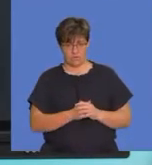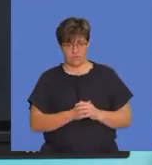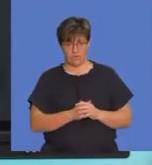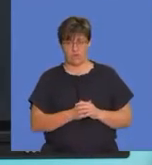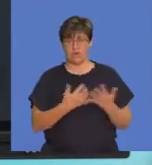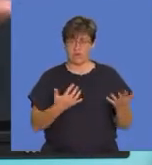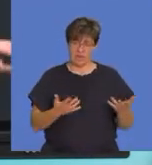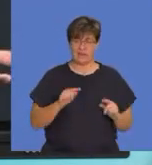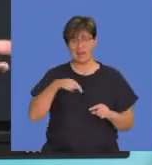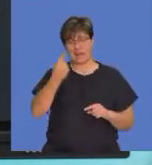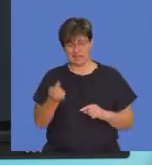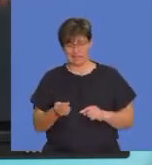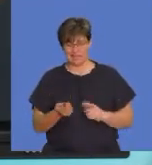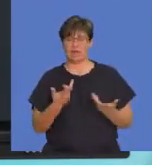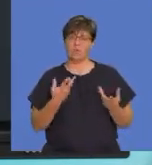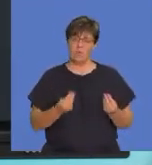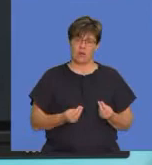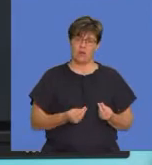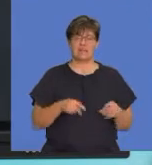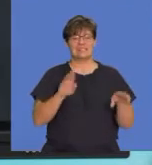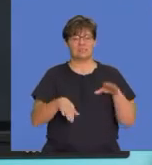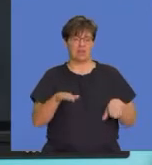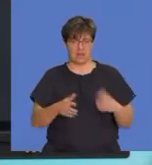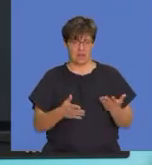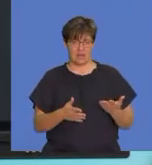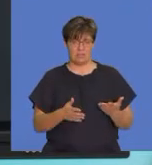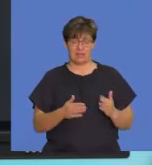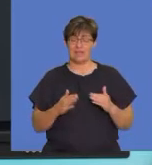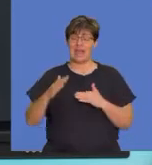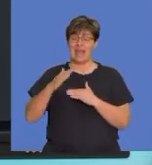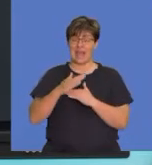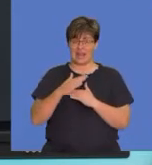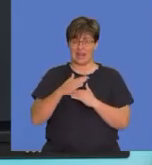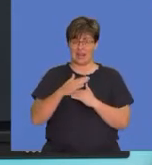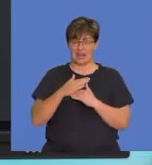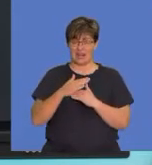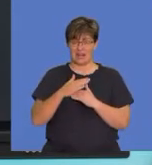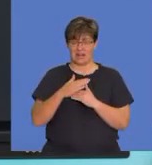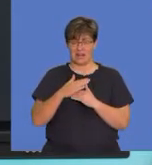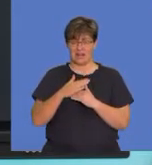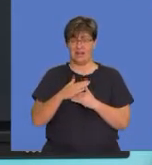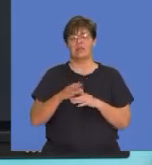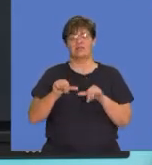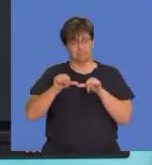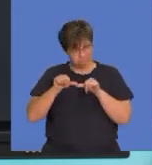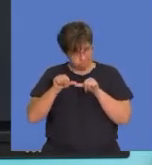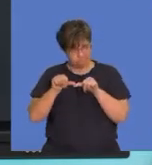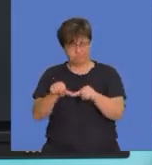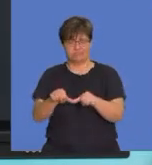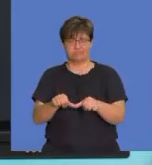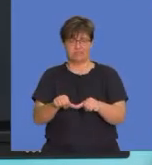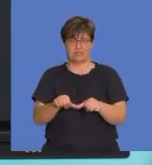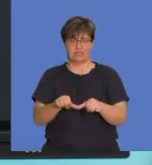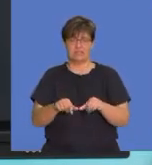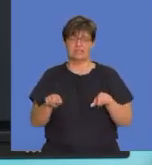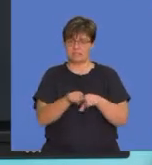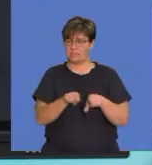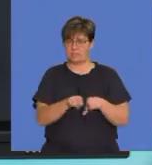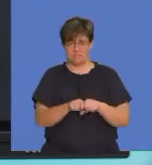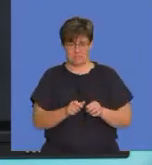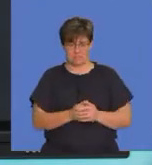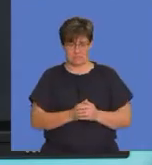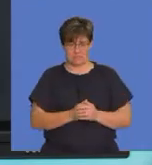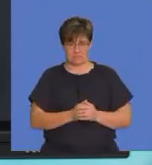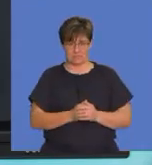a 4. And then the next one will also be a similar one, but the angle will remain constant